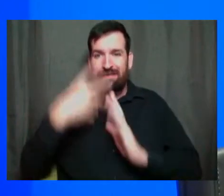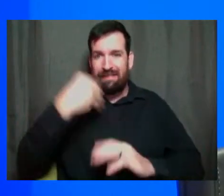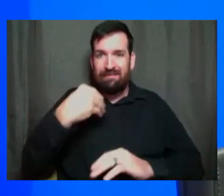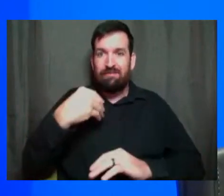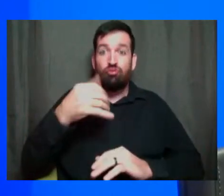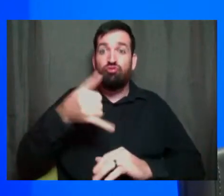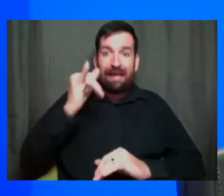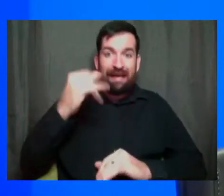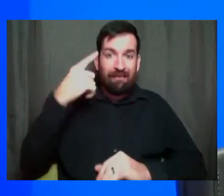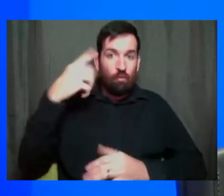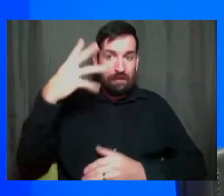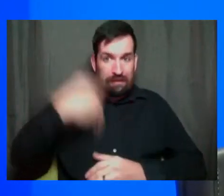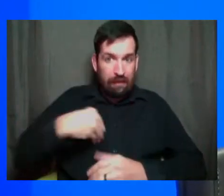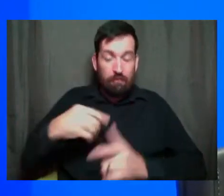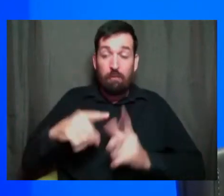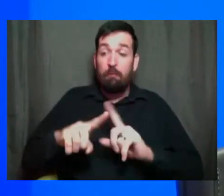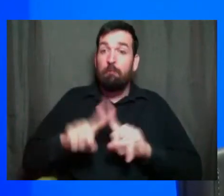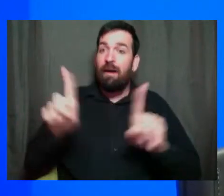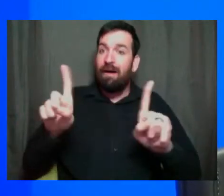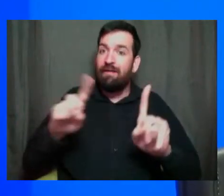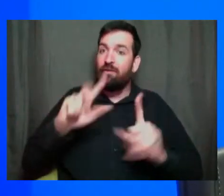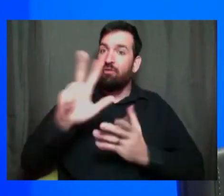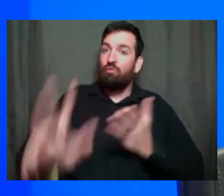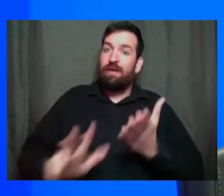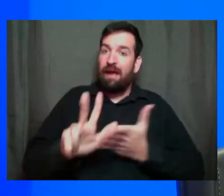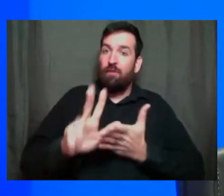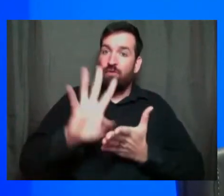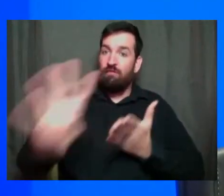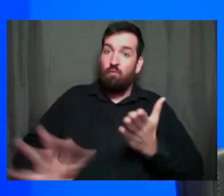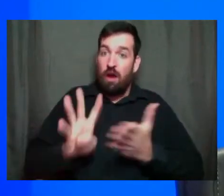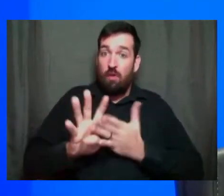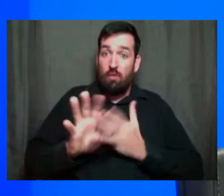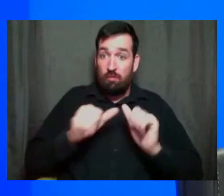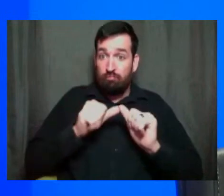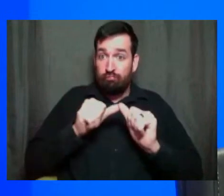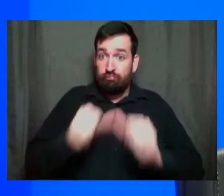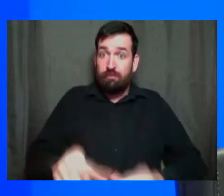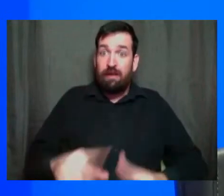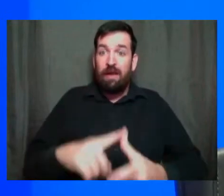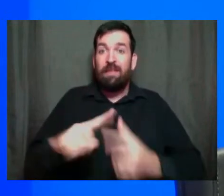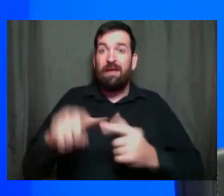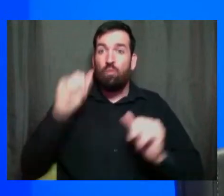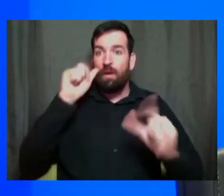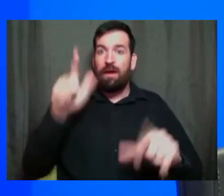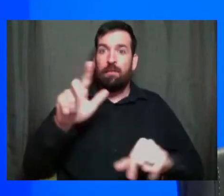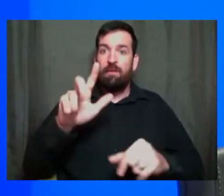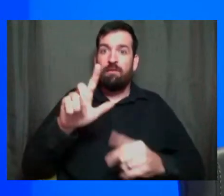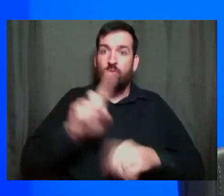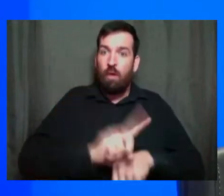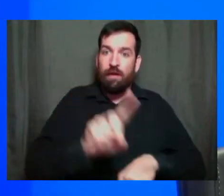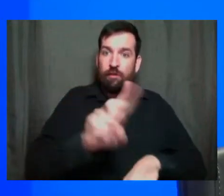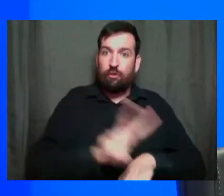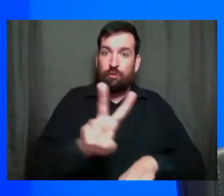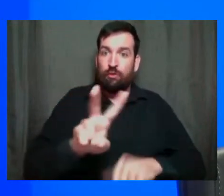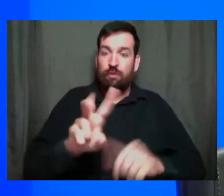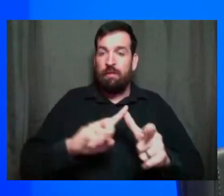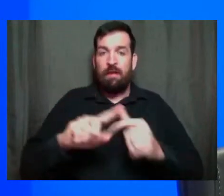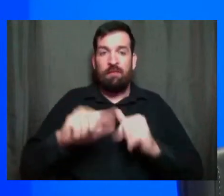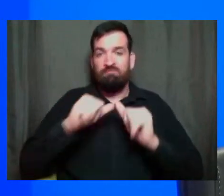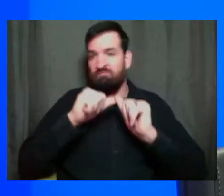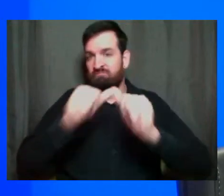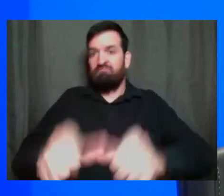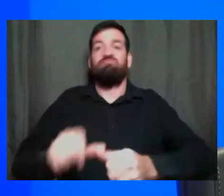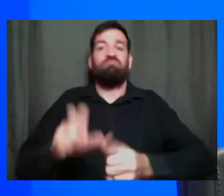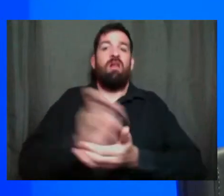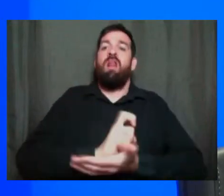4 hours you've metabolized Yes. that. You wake up at 1 in the morning, 2 in the morning, and guess what? The rest of the night for the 3 or 4 hours you're tossing, you're turning,